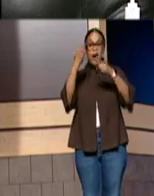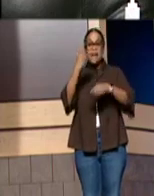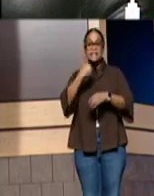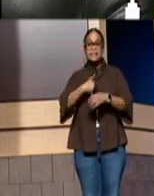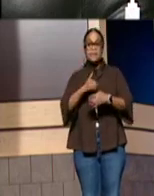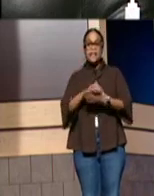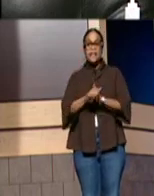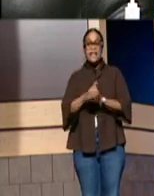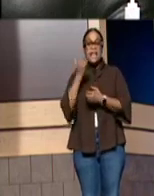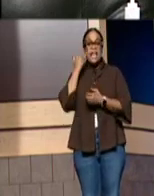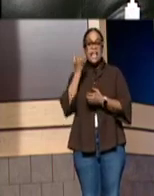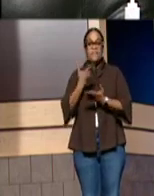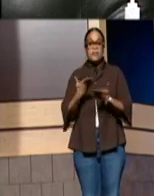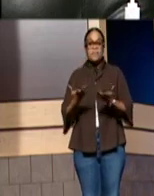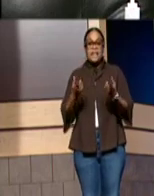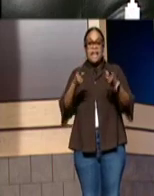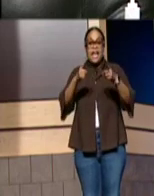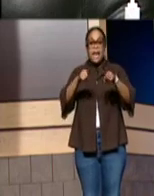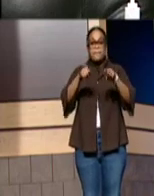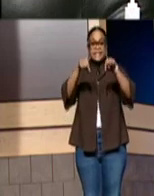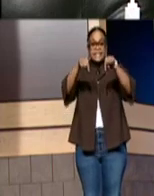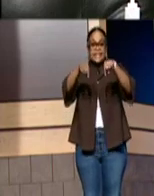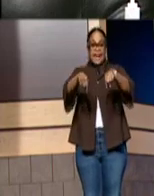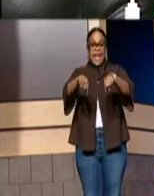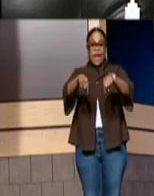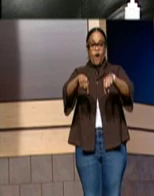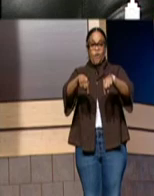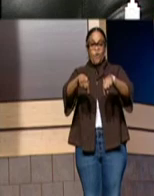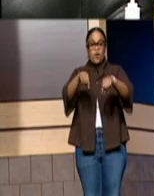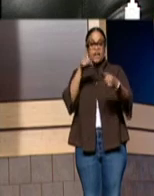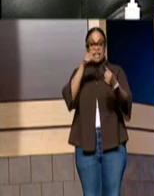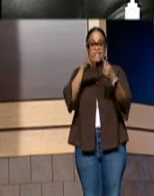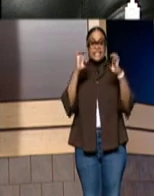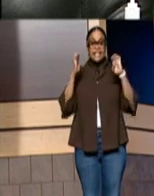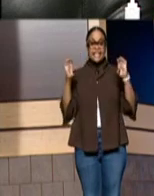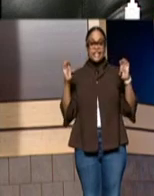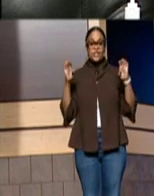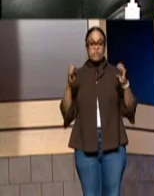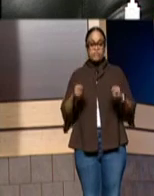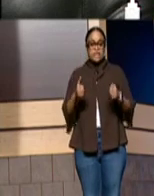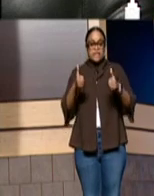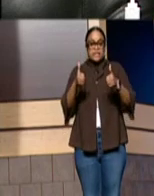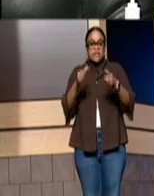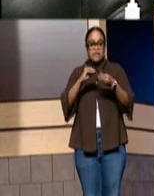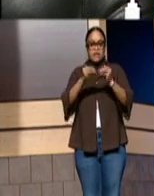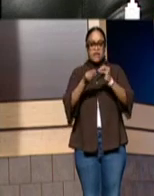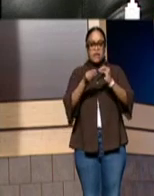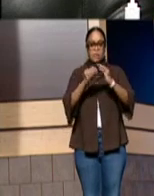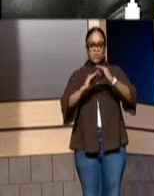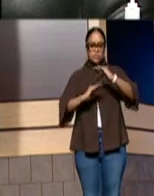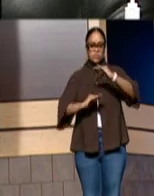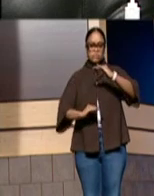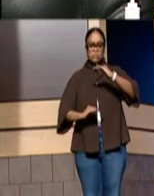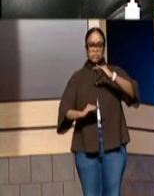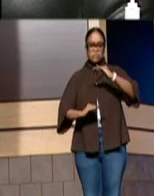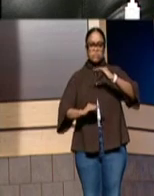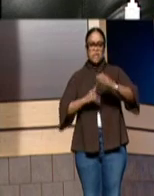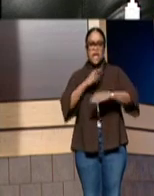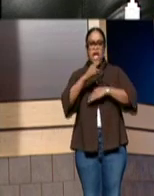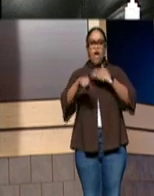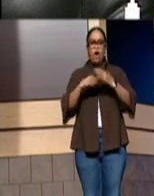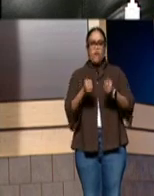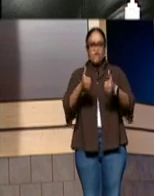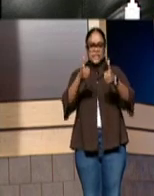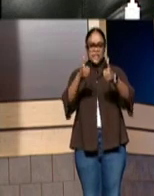something happens between now and Easter. Oh, yes. Lord. That all of a sudden the statistics go down. And all of a